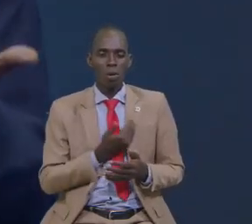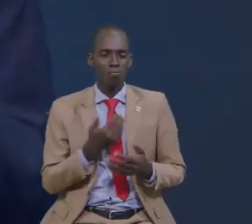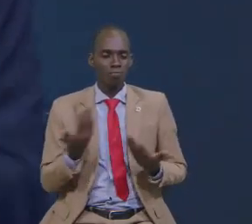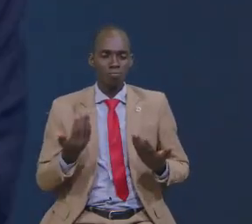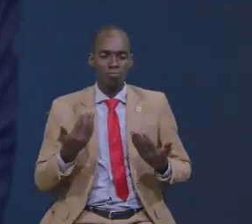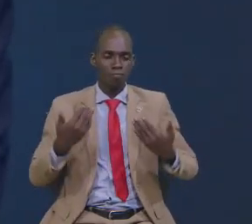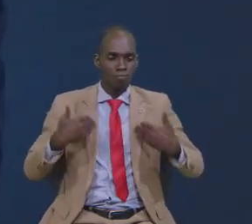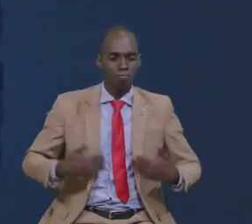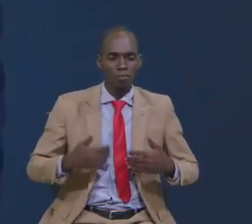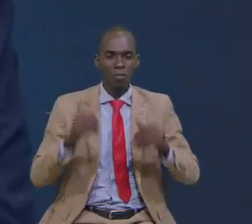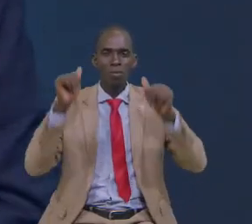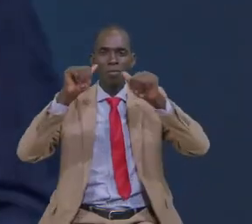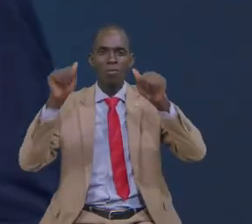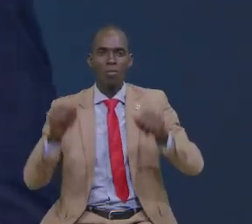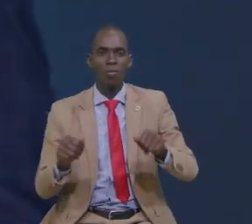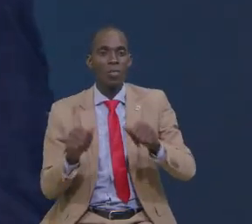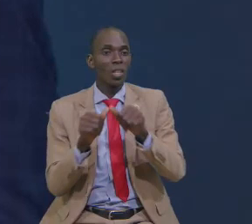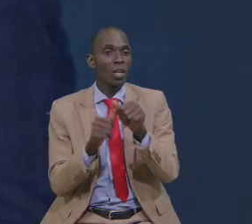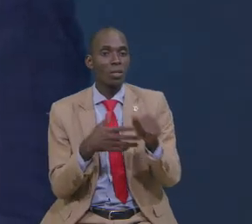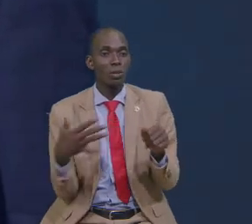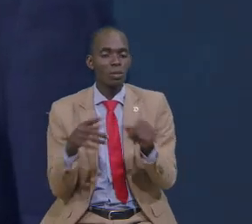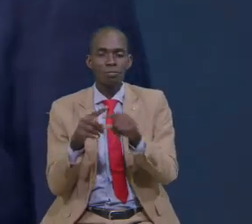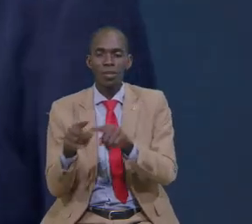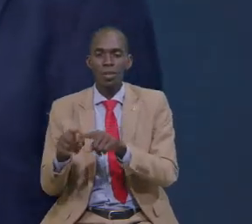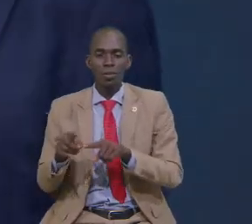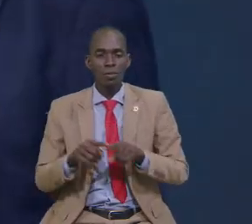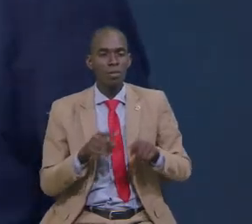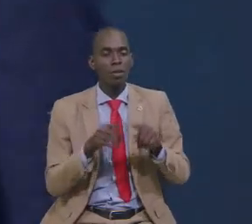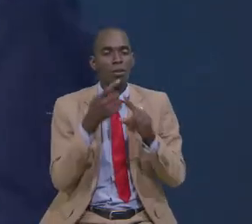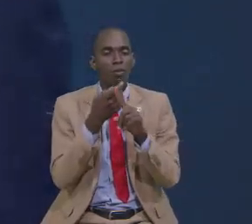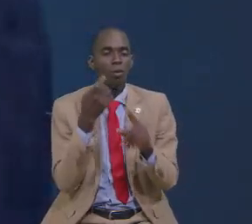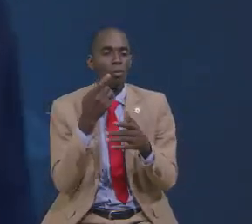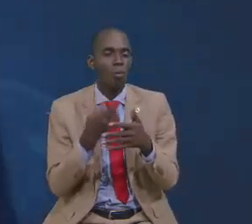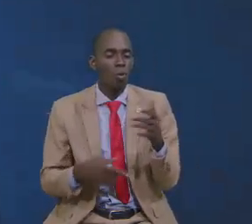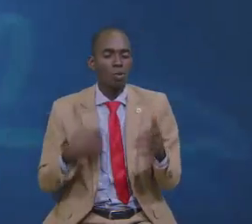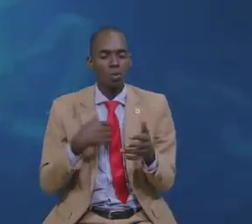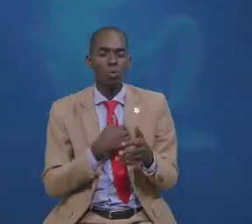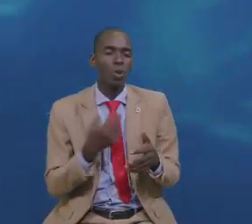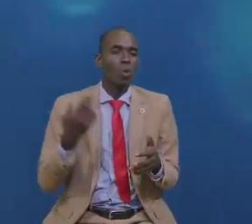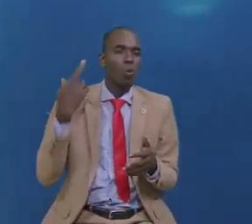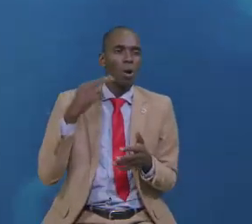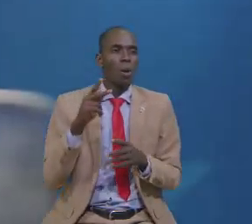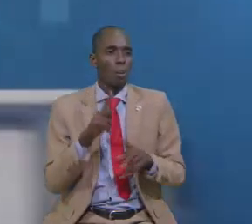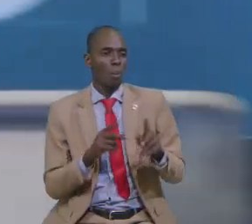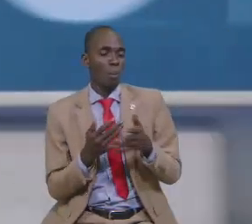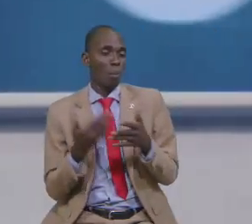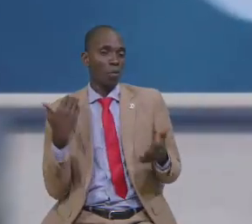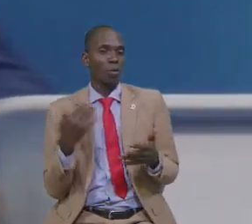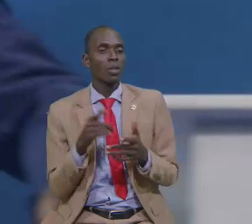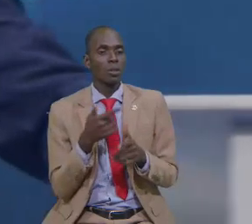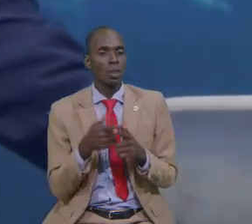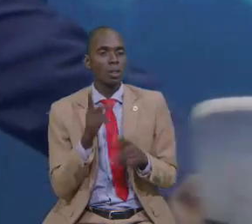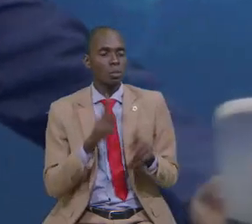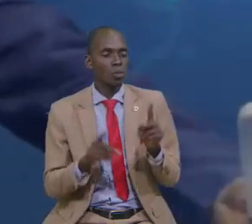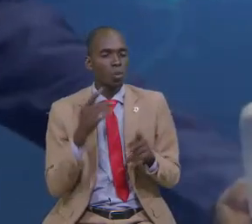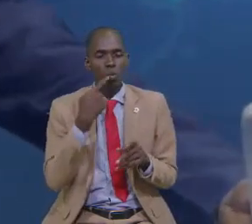our structure everything indifferent from what where what before then the people that see you there will